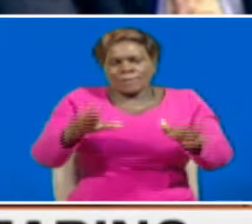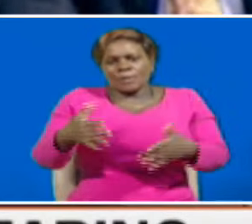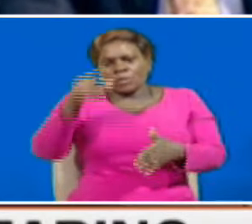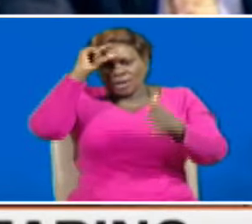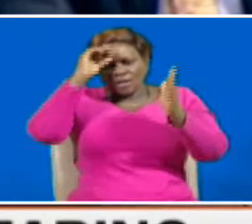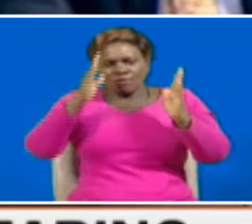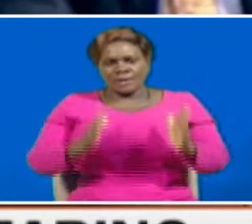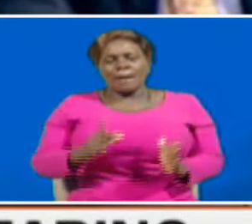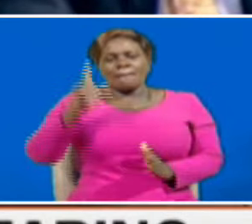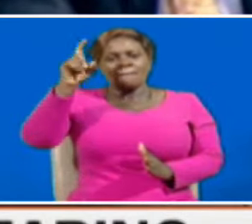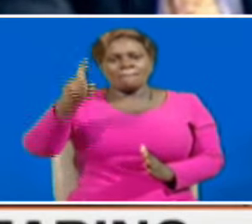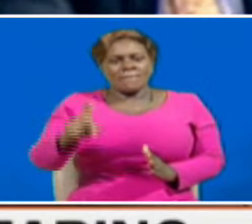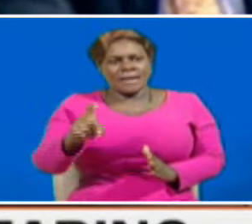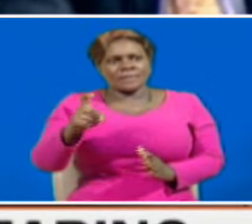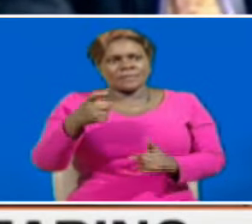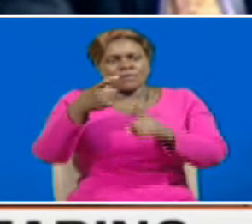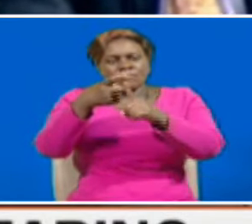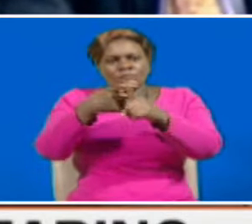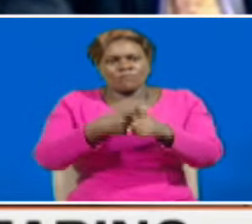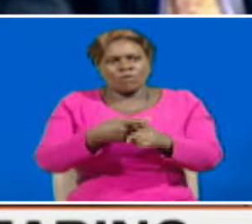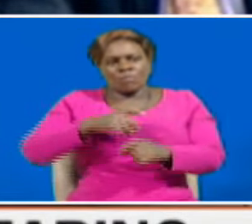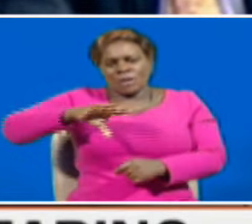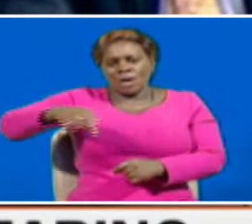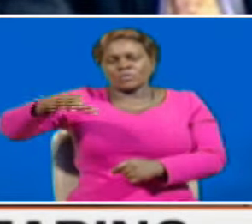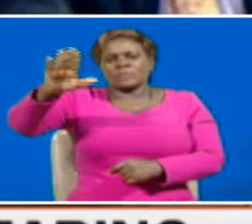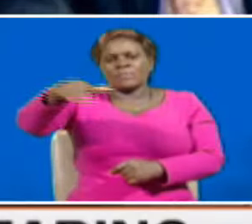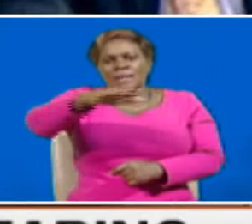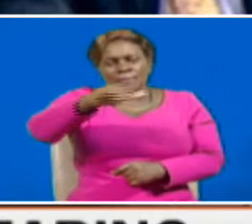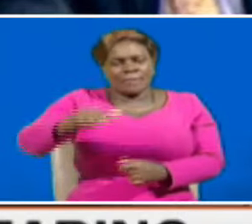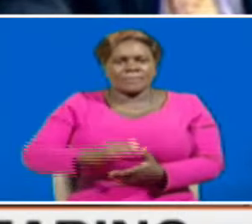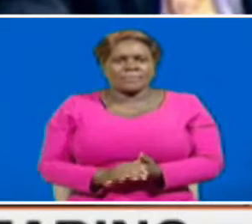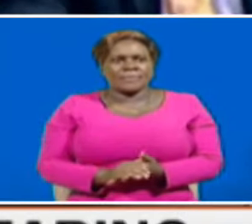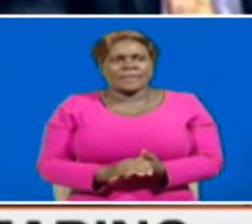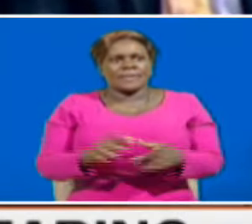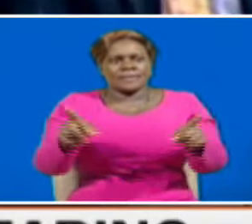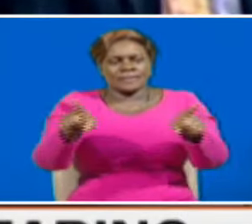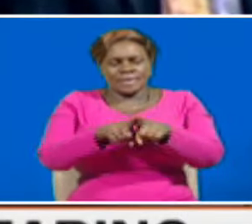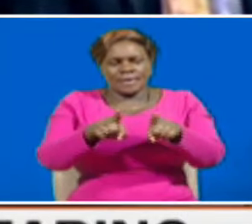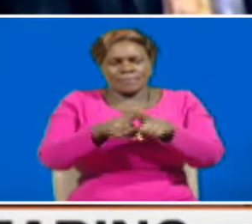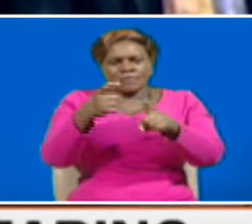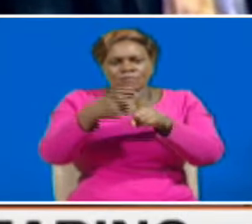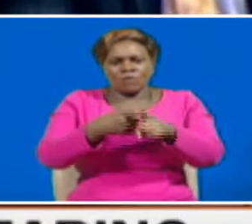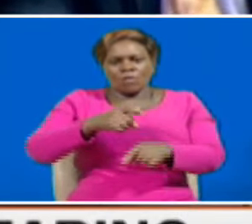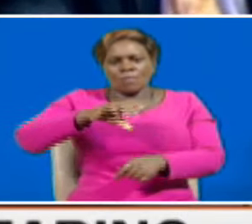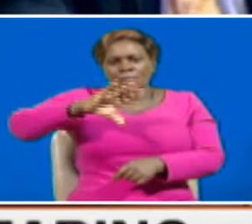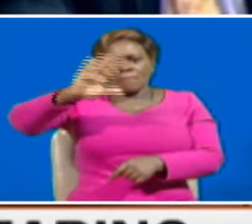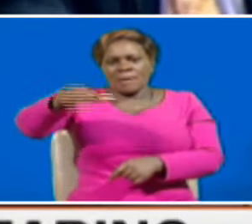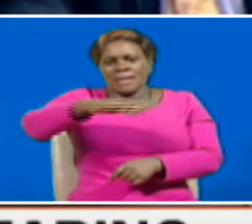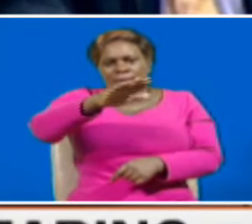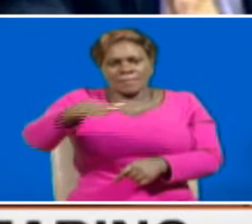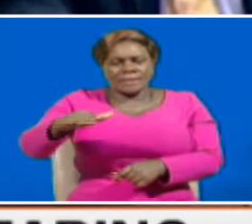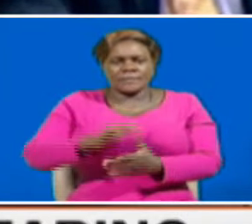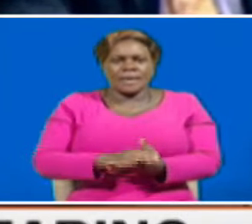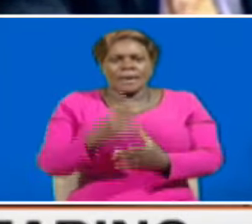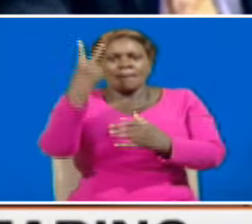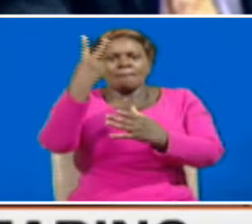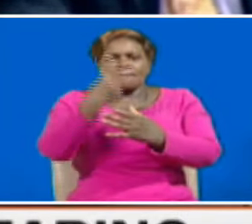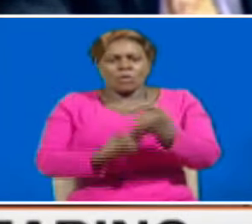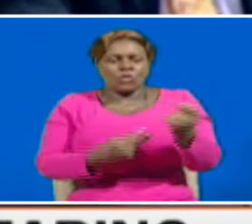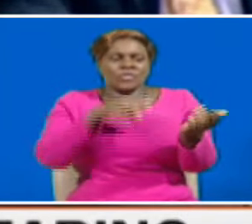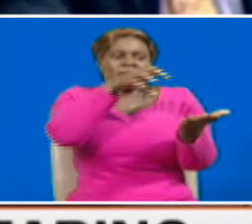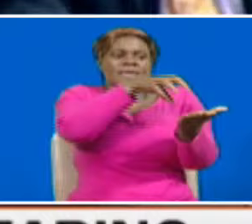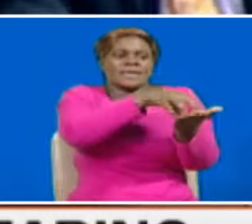a governor, it has to escalate from the county assembly. And the sense of escalating from the county assembly is that both the